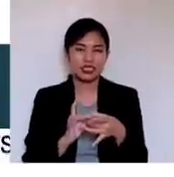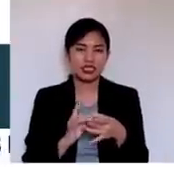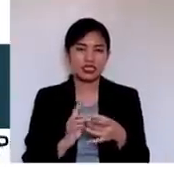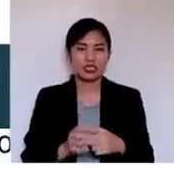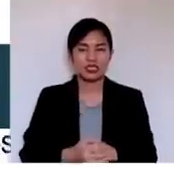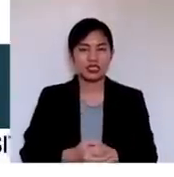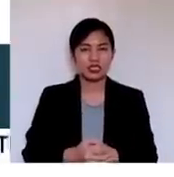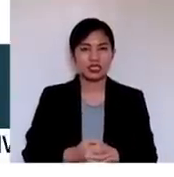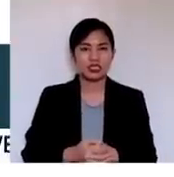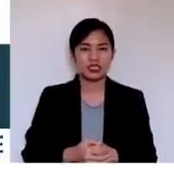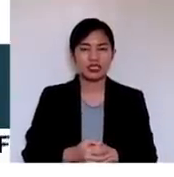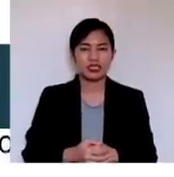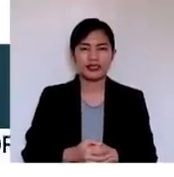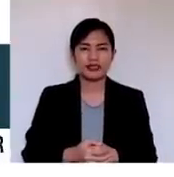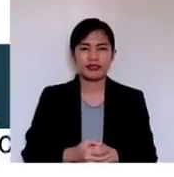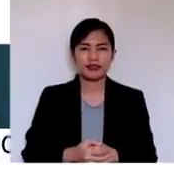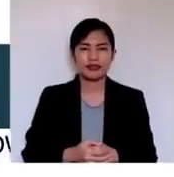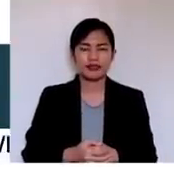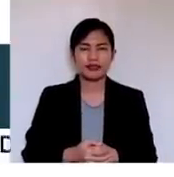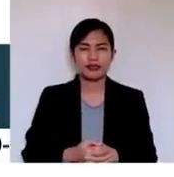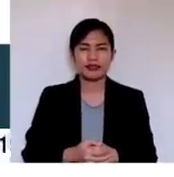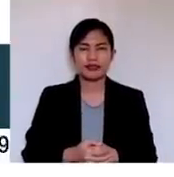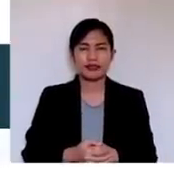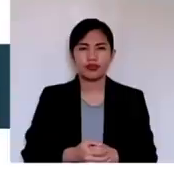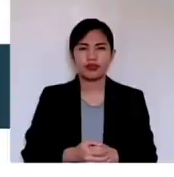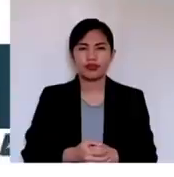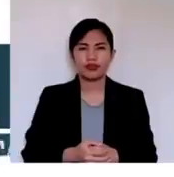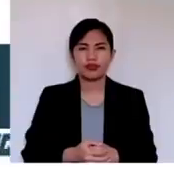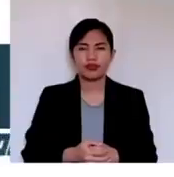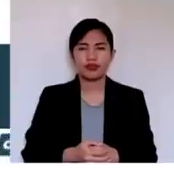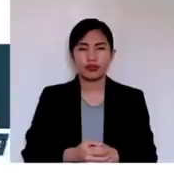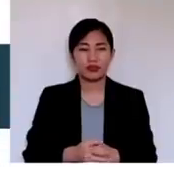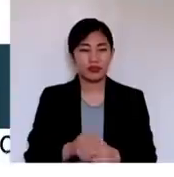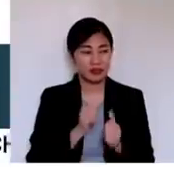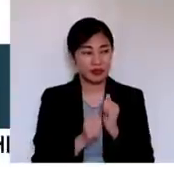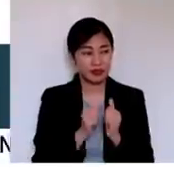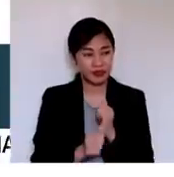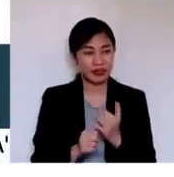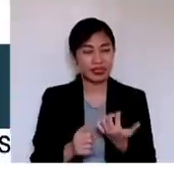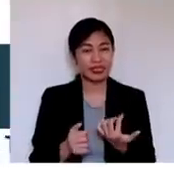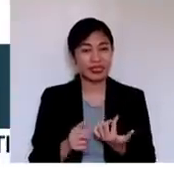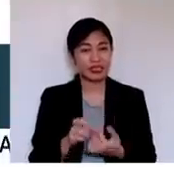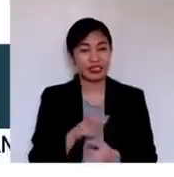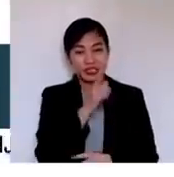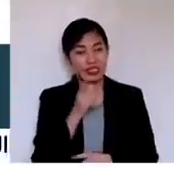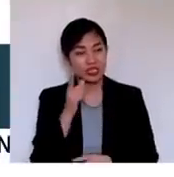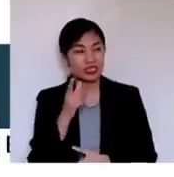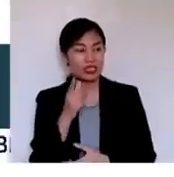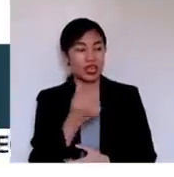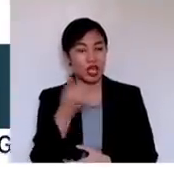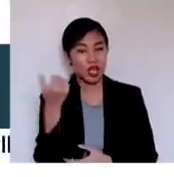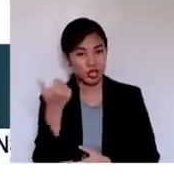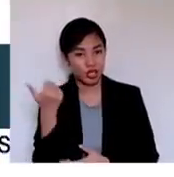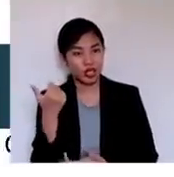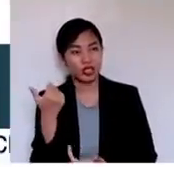play, is that something that the vice president and the other contenders should also look